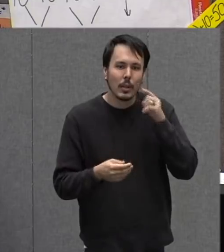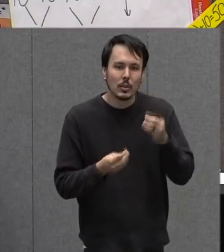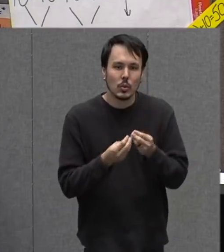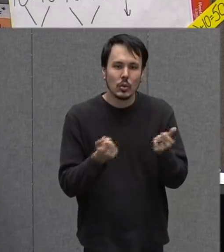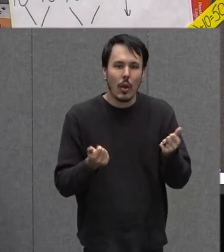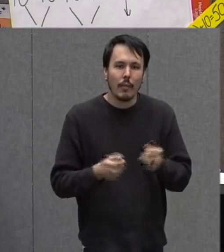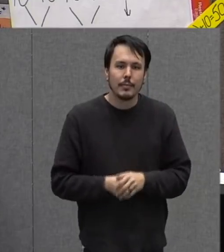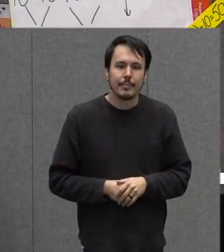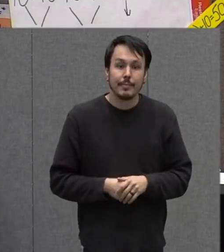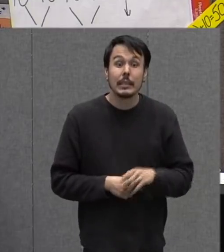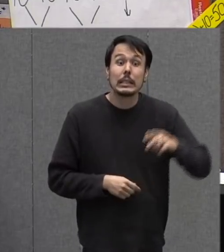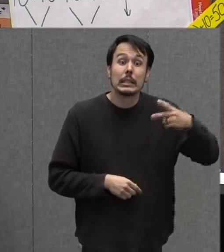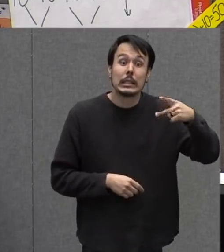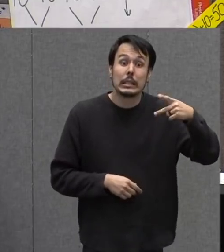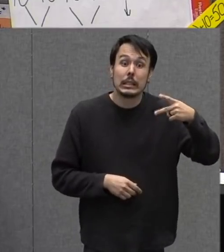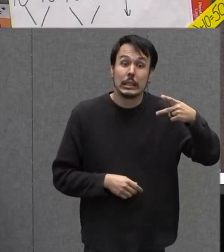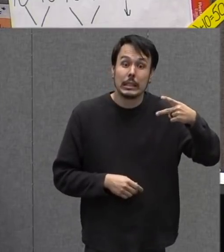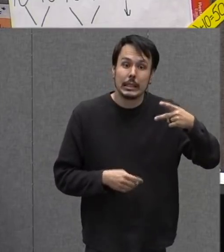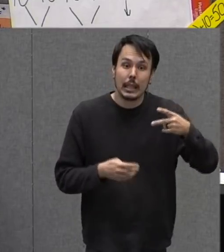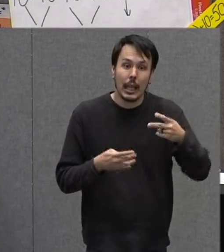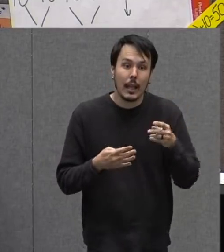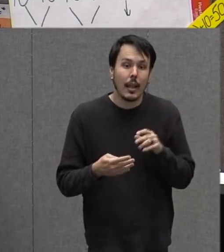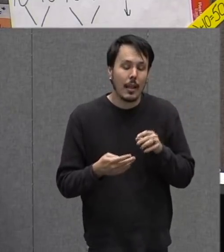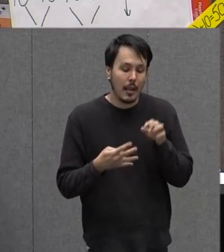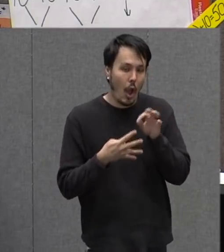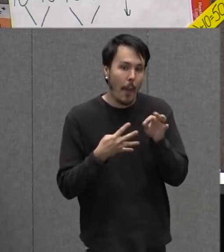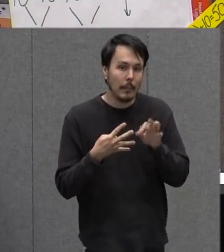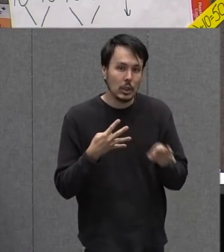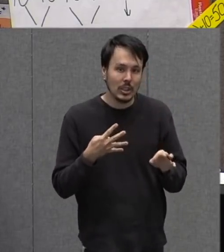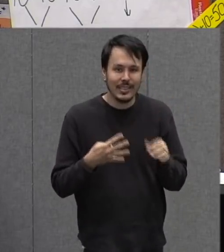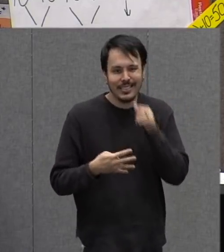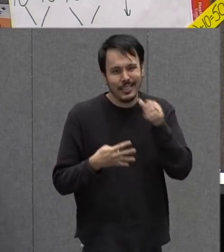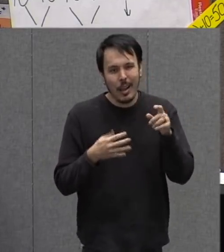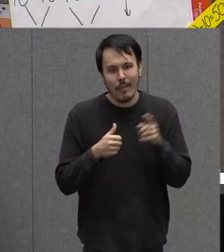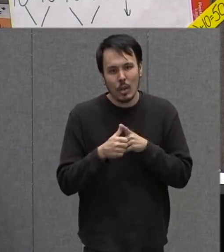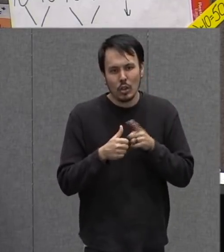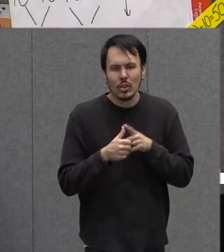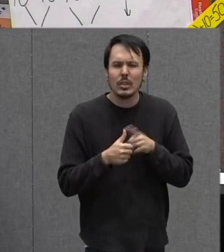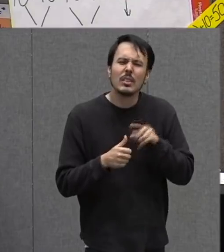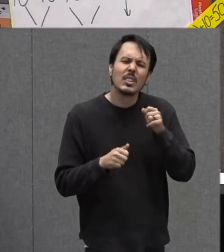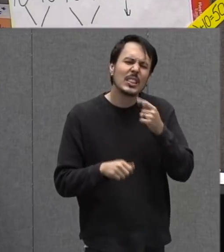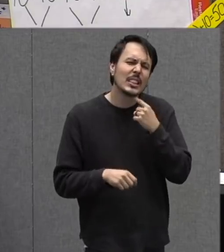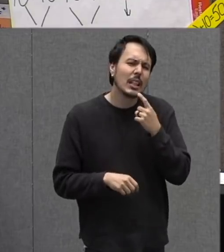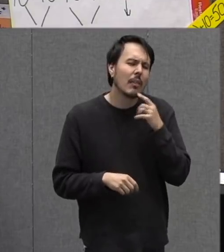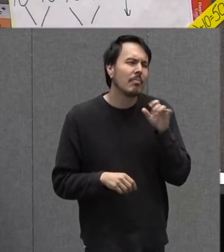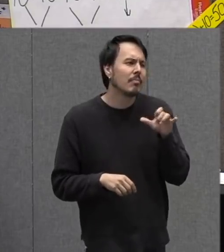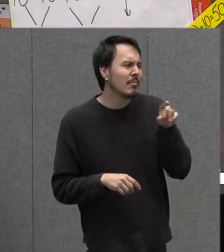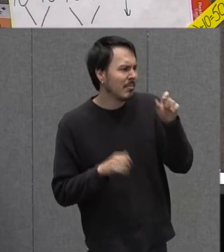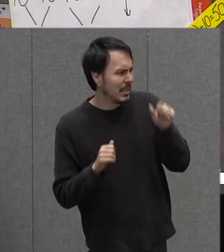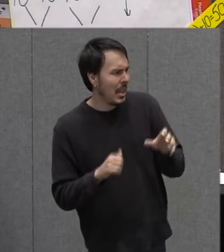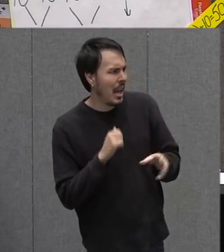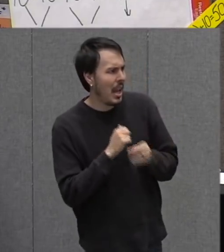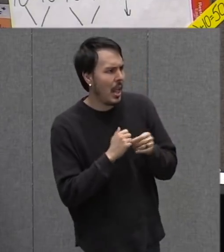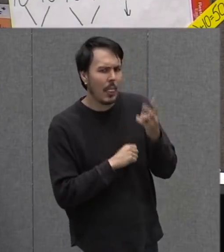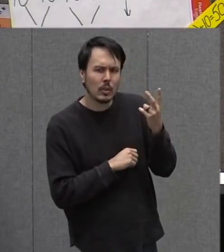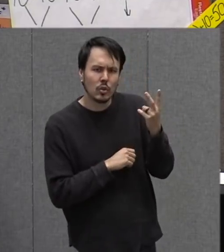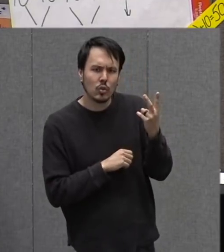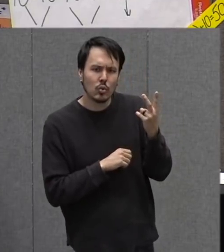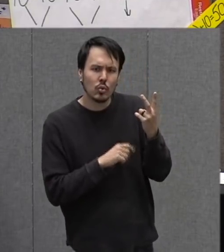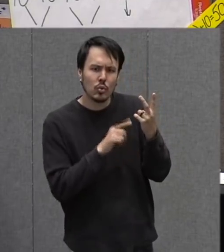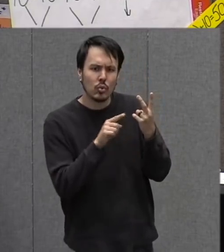Here's my second approach, not my first. My second approach is, well, couldn't I just add on the 2 more amount